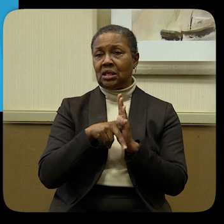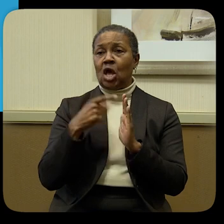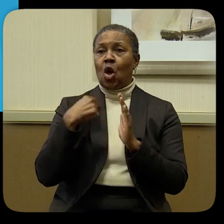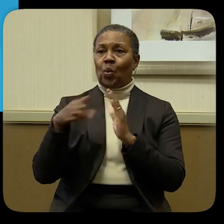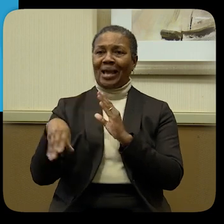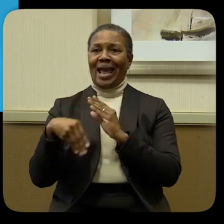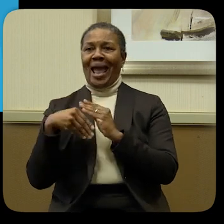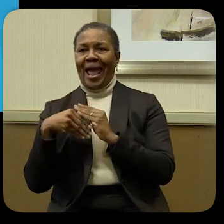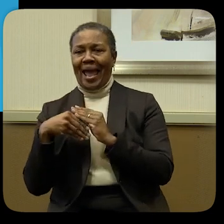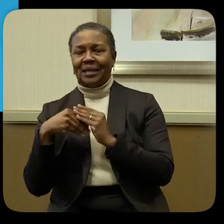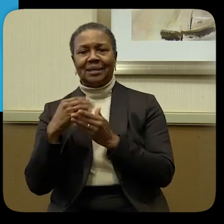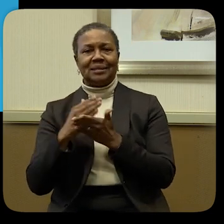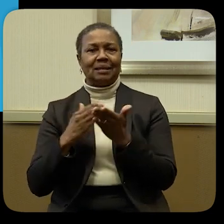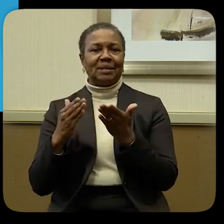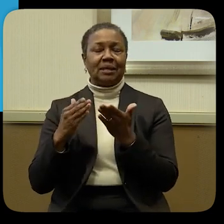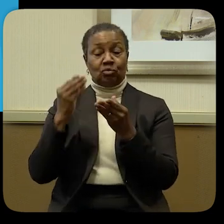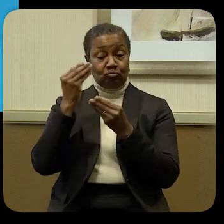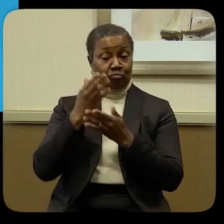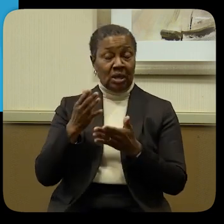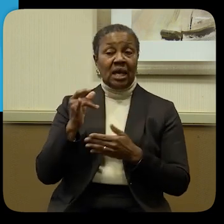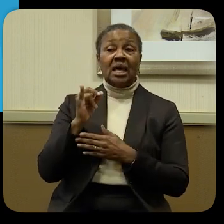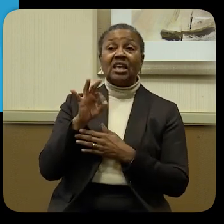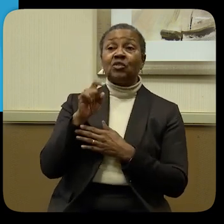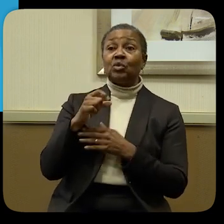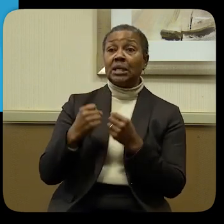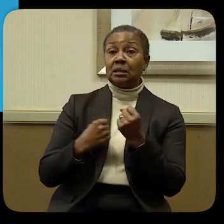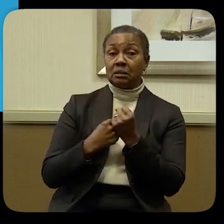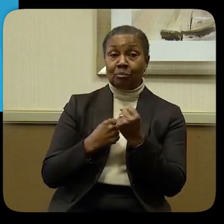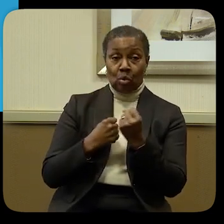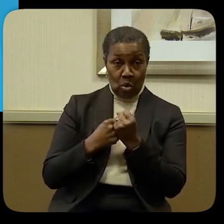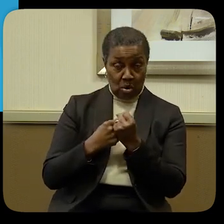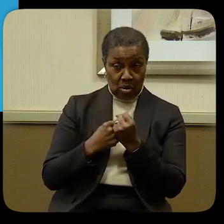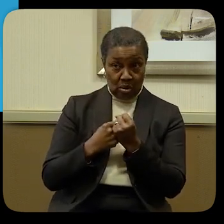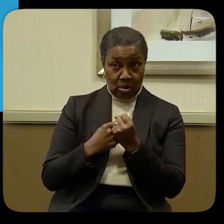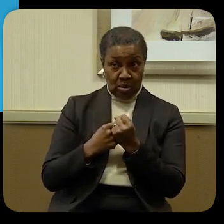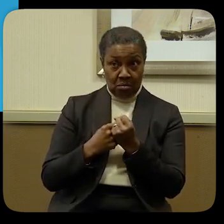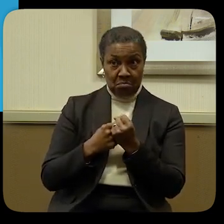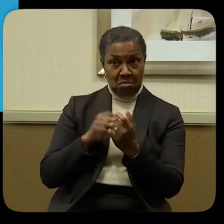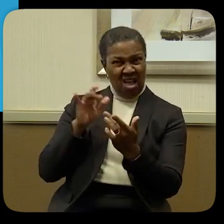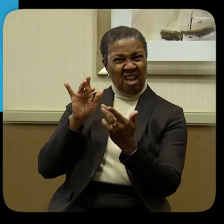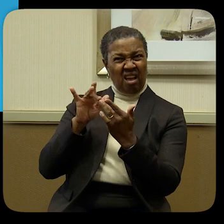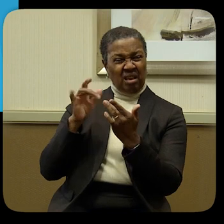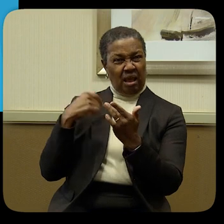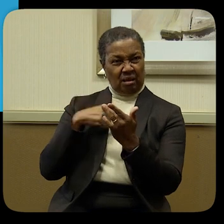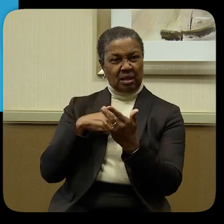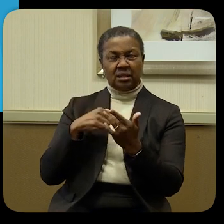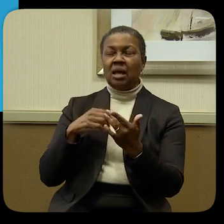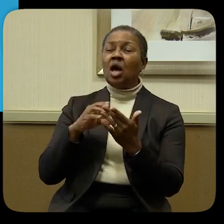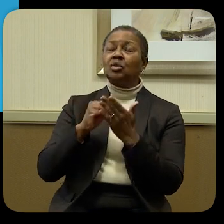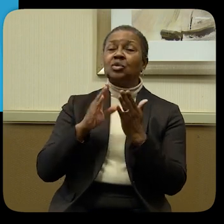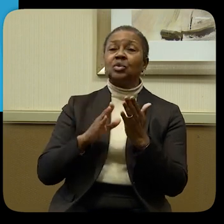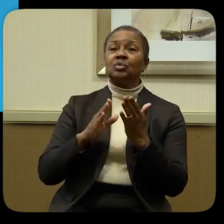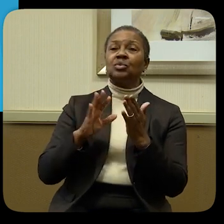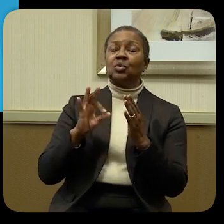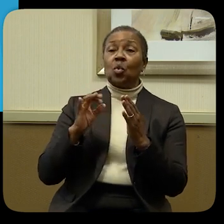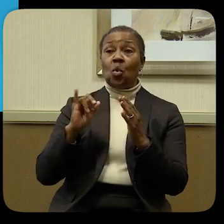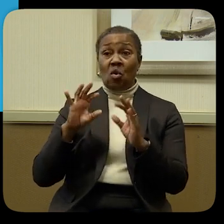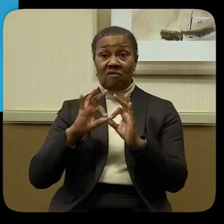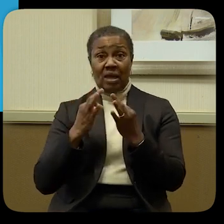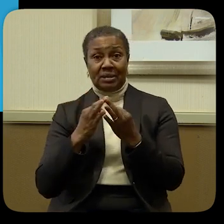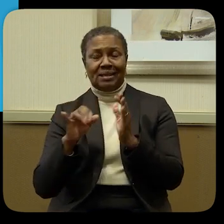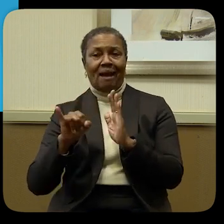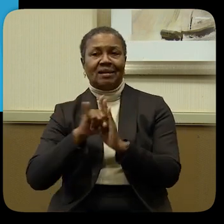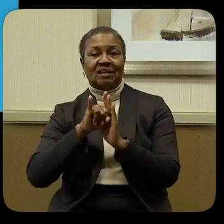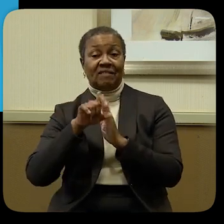added something to let them know if you need support, reach out. So then students or families can identify